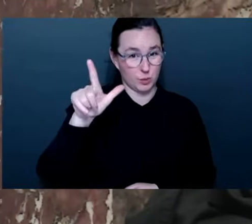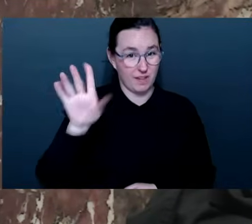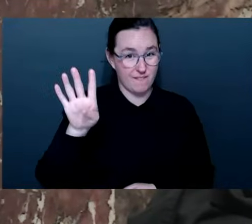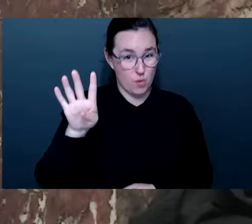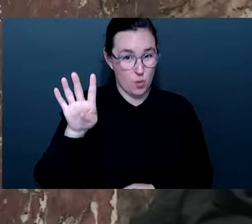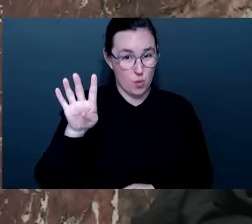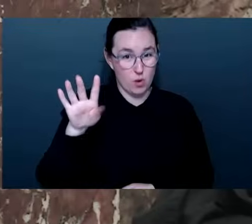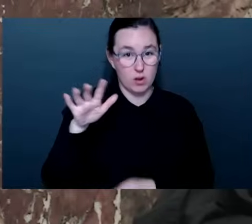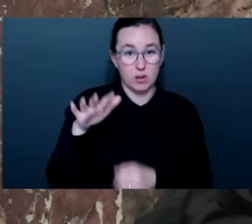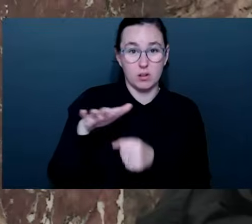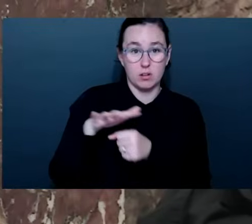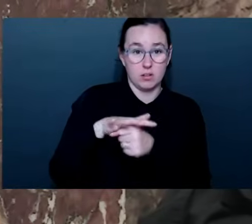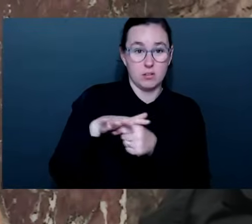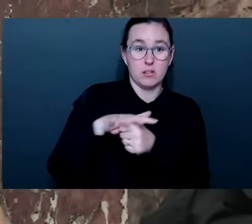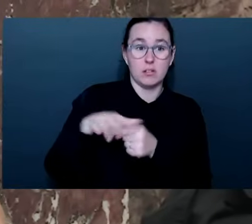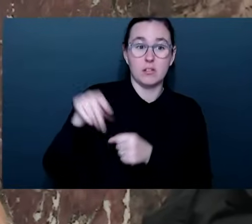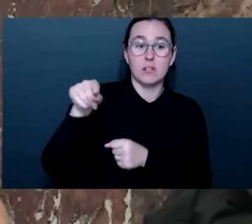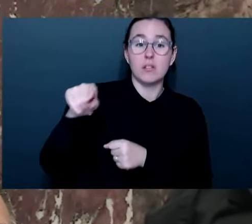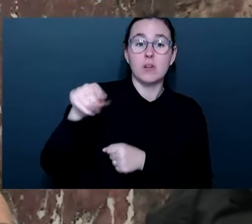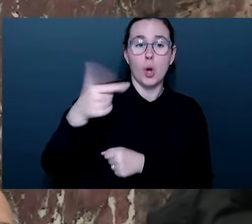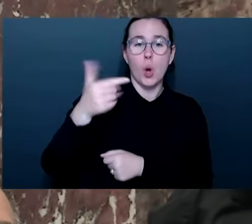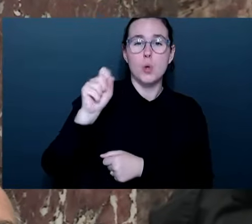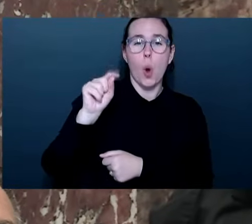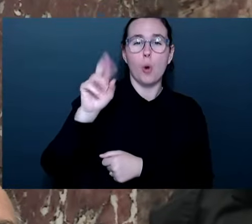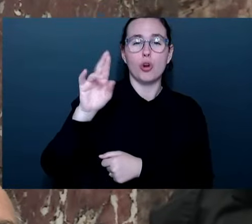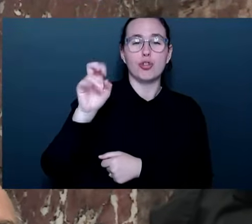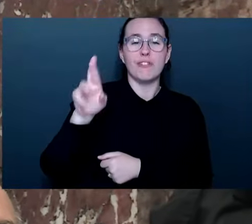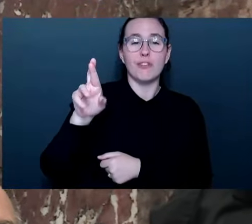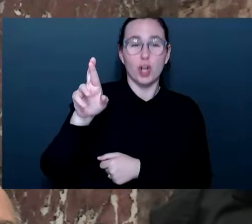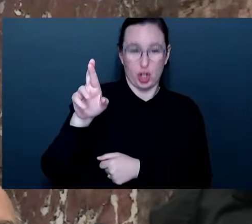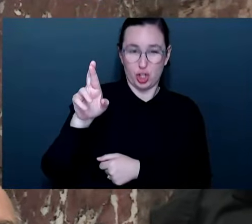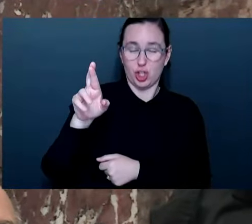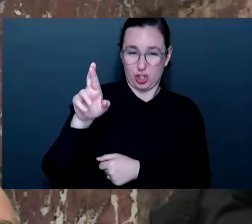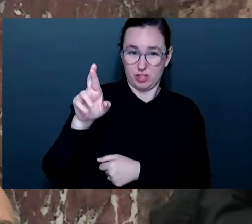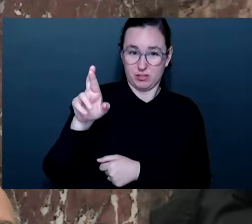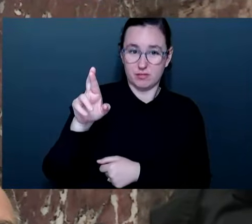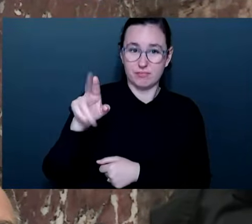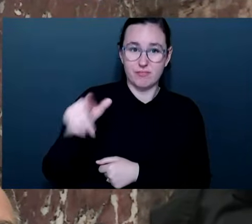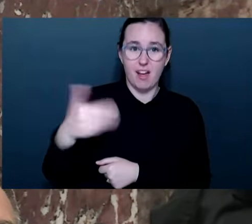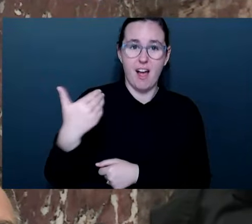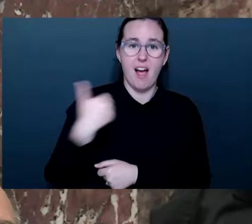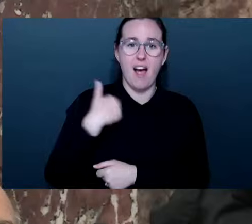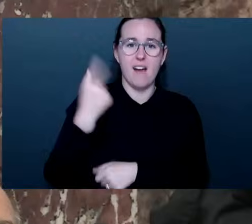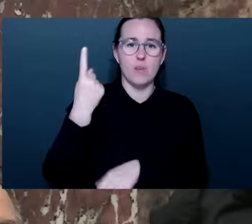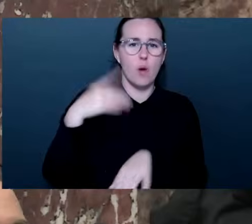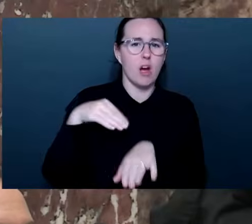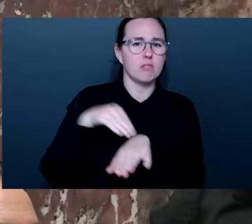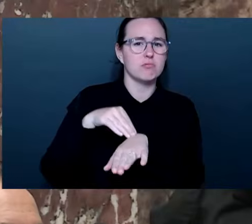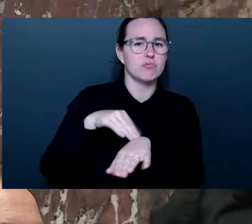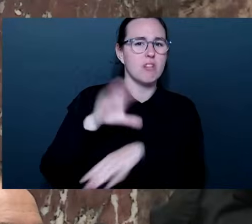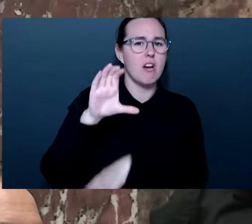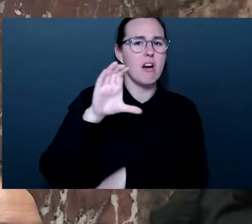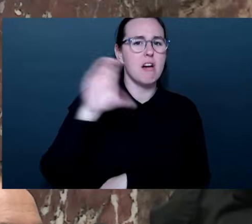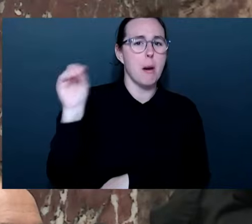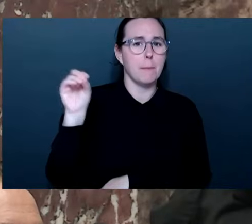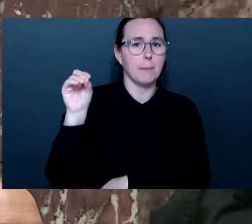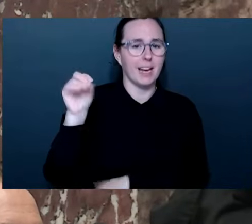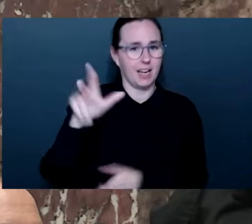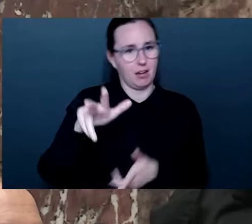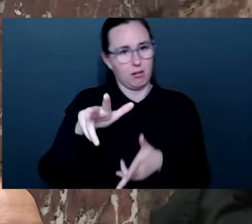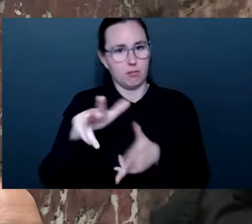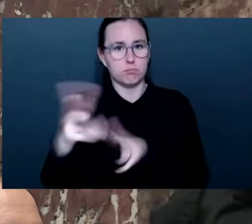Towing, dispatched by the RCMP to clear that wreck. 18 months later, they still haven't been